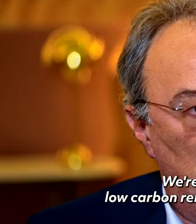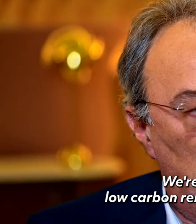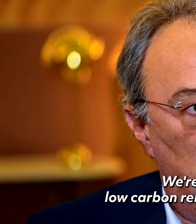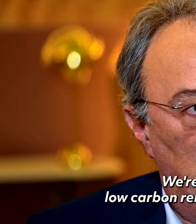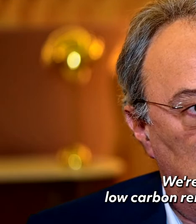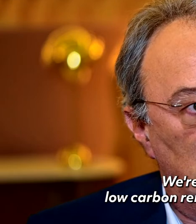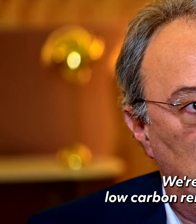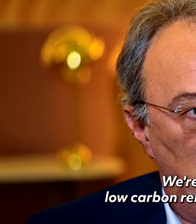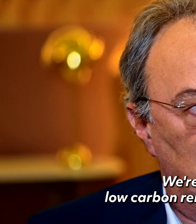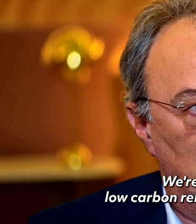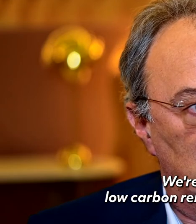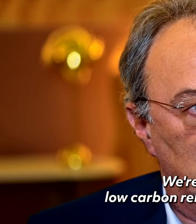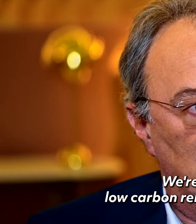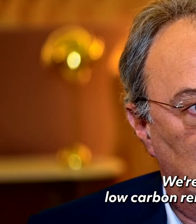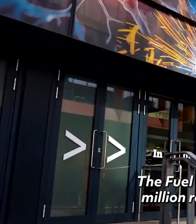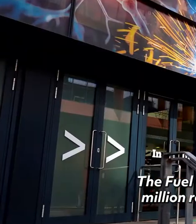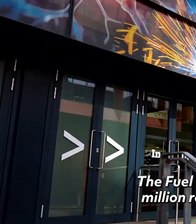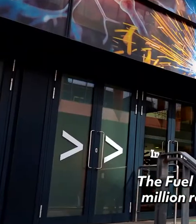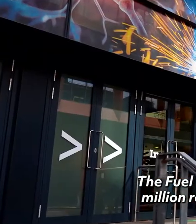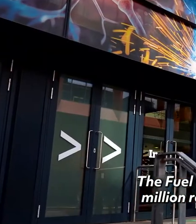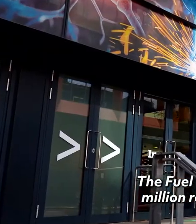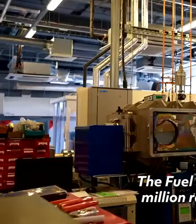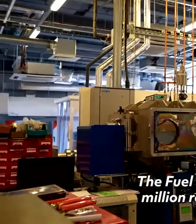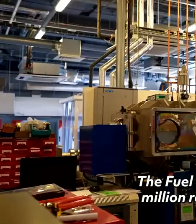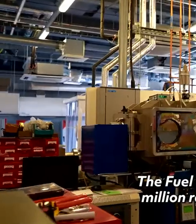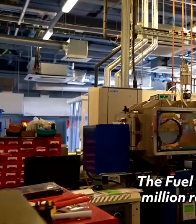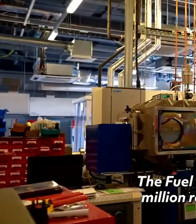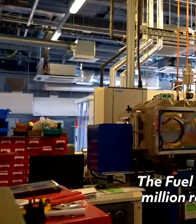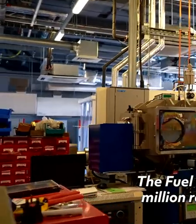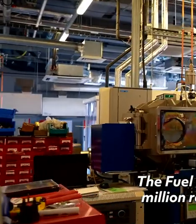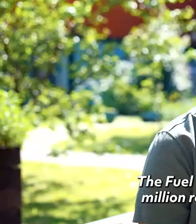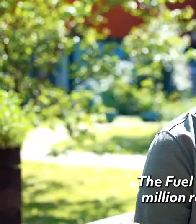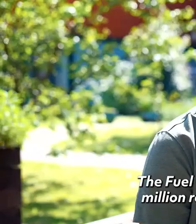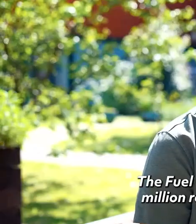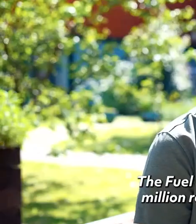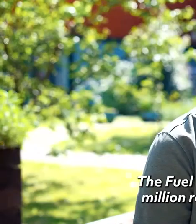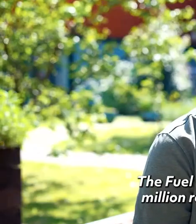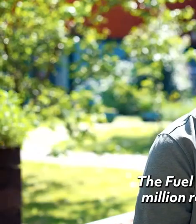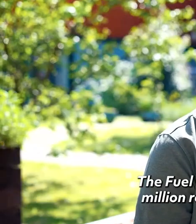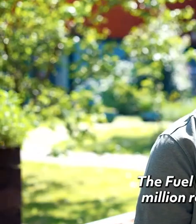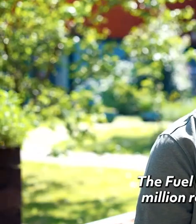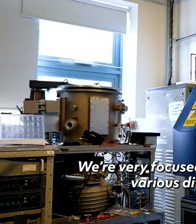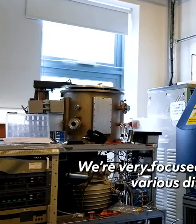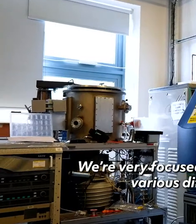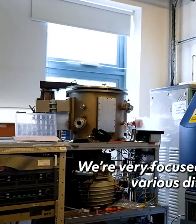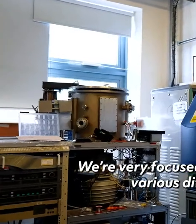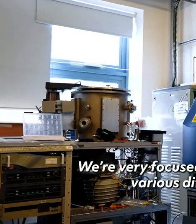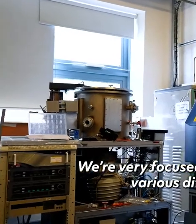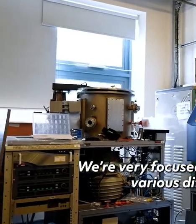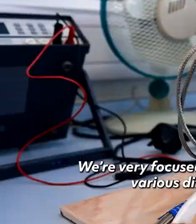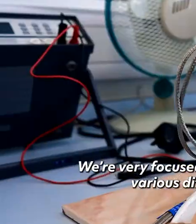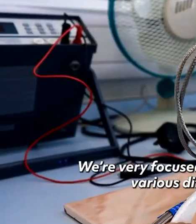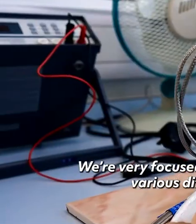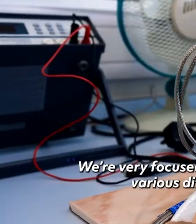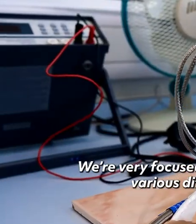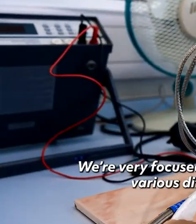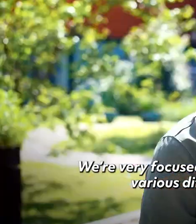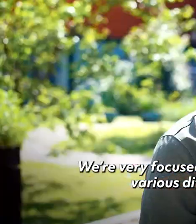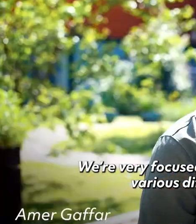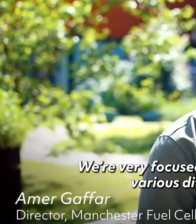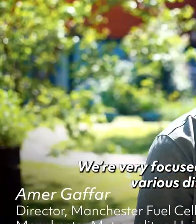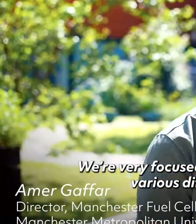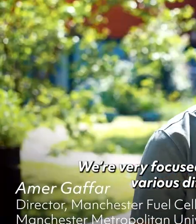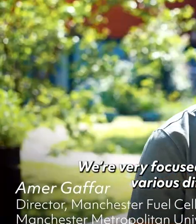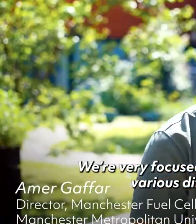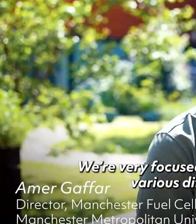low-carbon renewable energy here within the city. Now, the Fuel Cell Centre is a £4.1 million research and innovation centre. We're very focused on green hydrogen, so